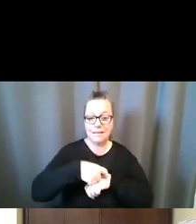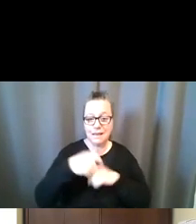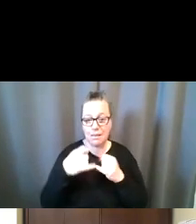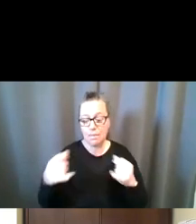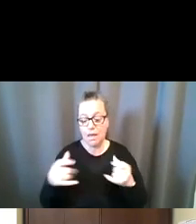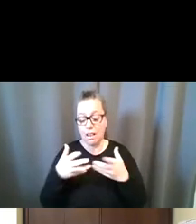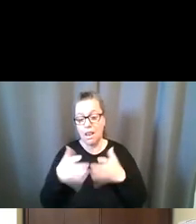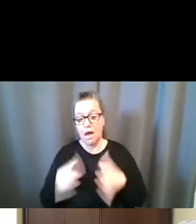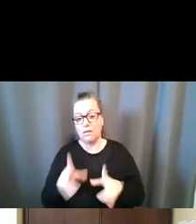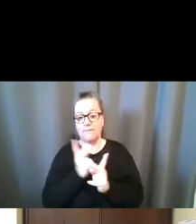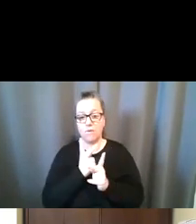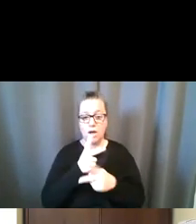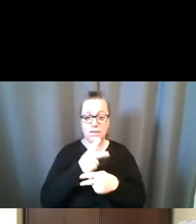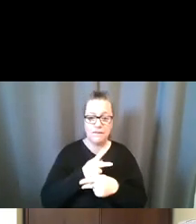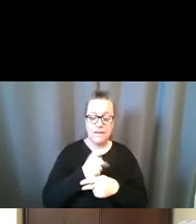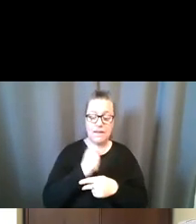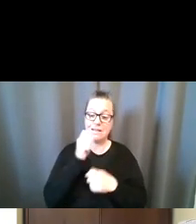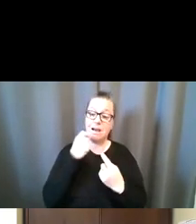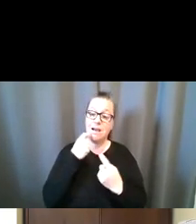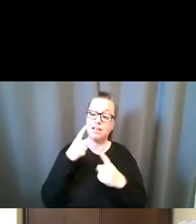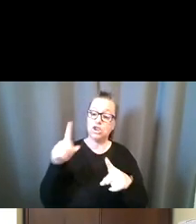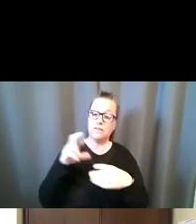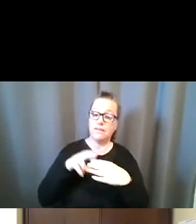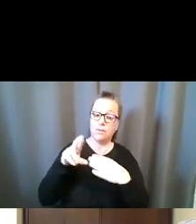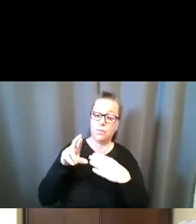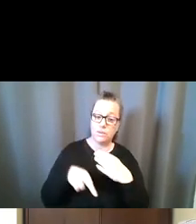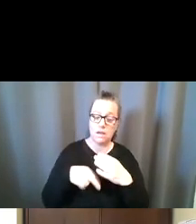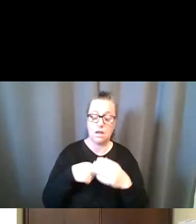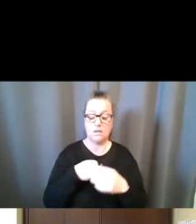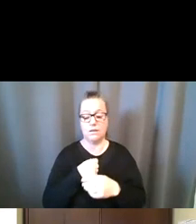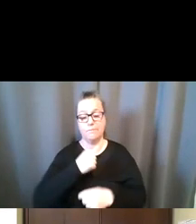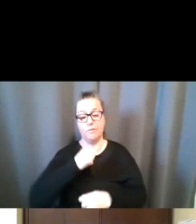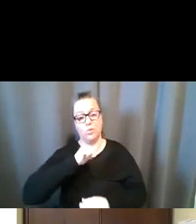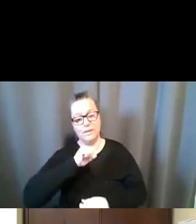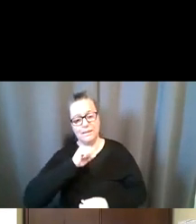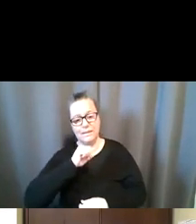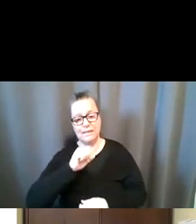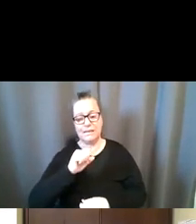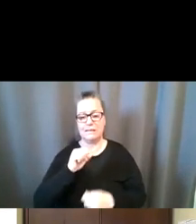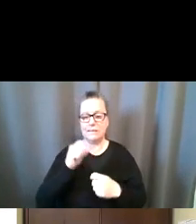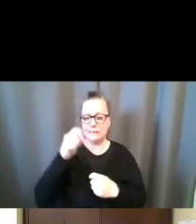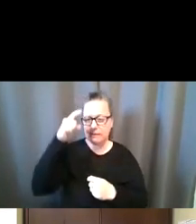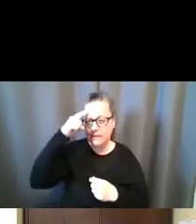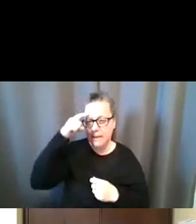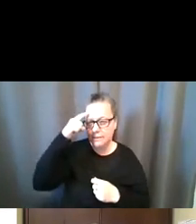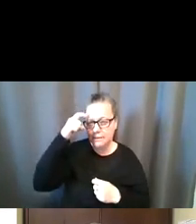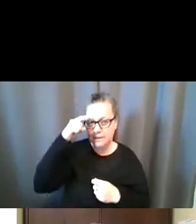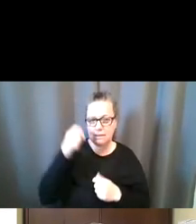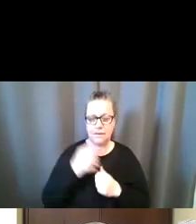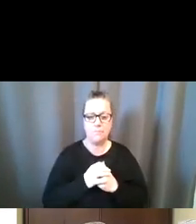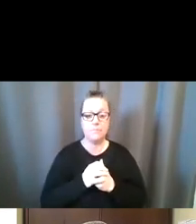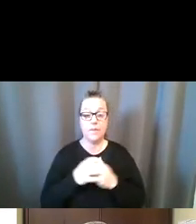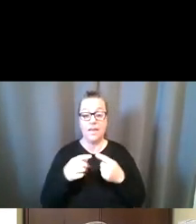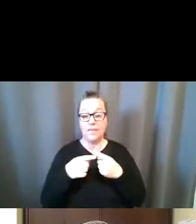of productivity, not achieving the results we set out to, resistance, skepticism. These are